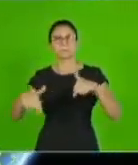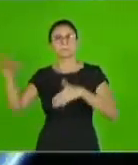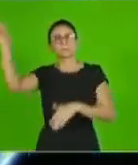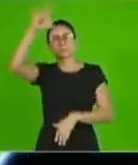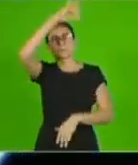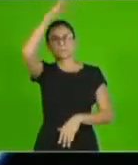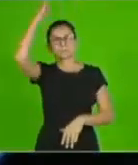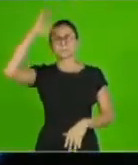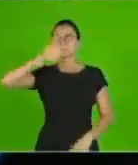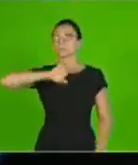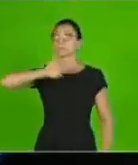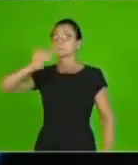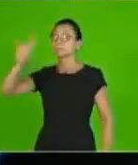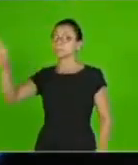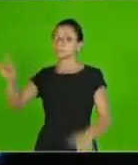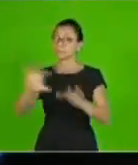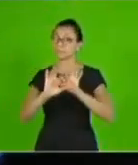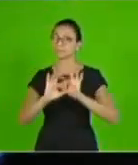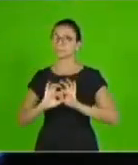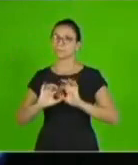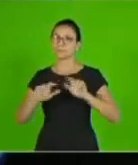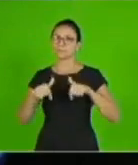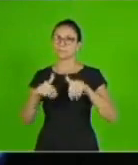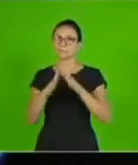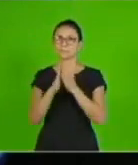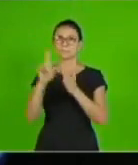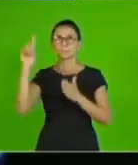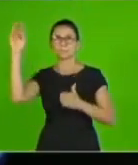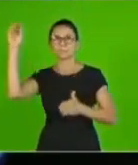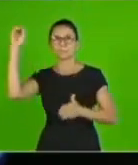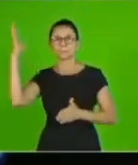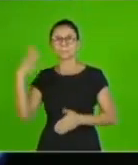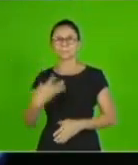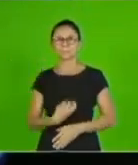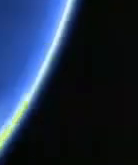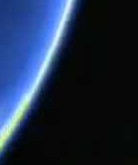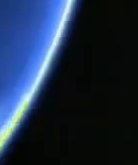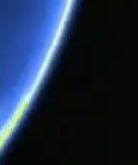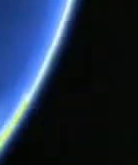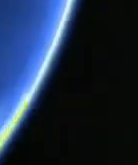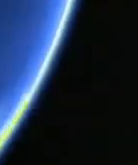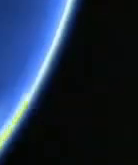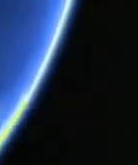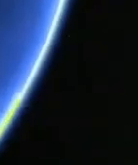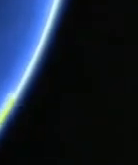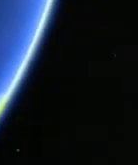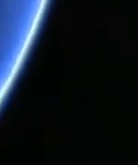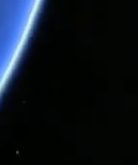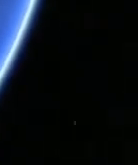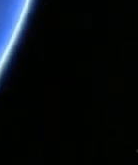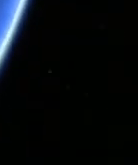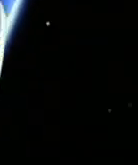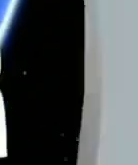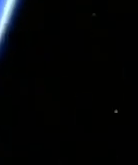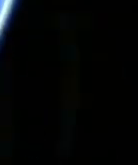doctrine, by the direction of the Holy Spirit of God, united by the living Word.